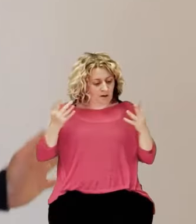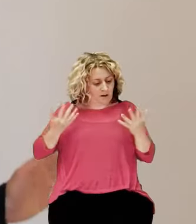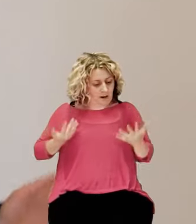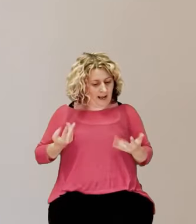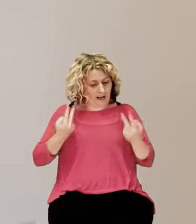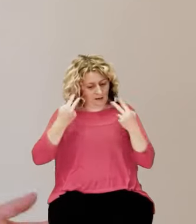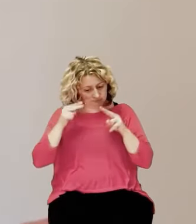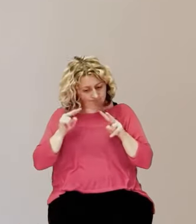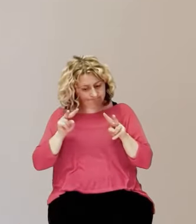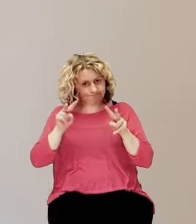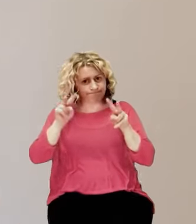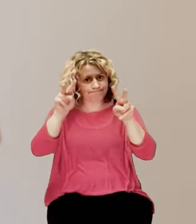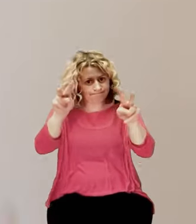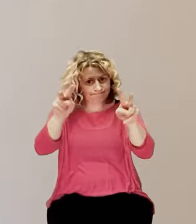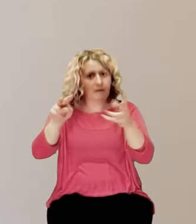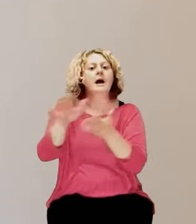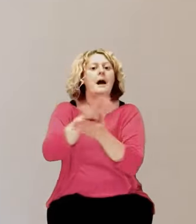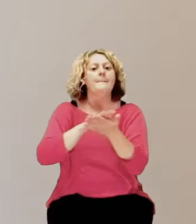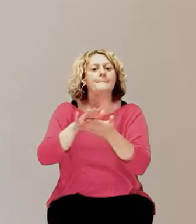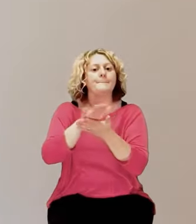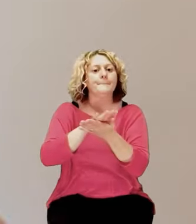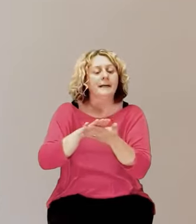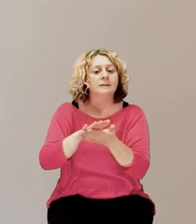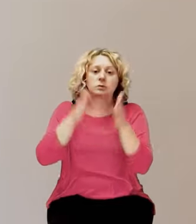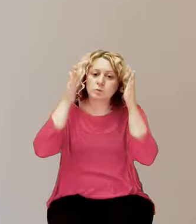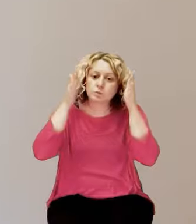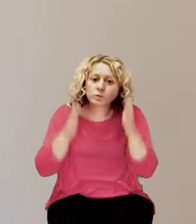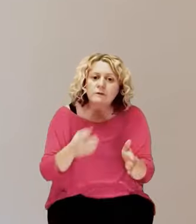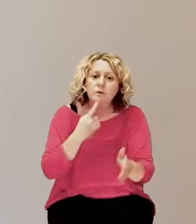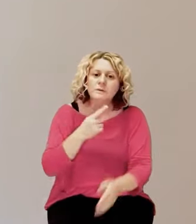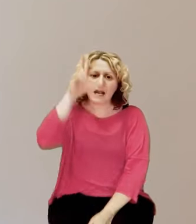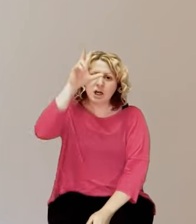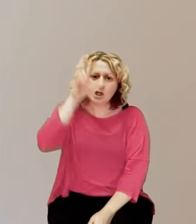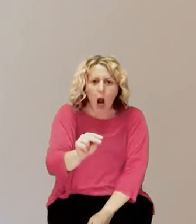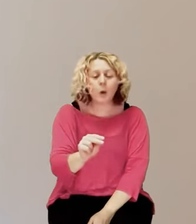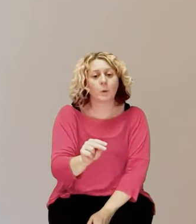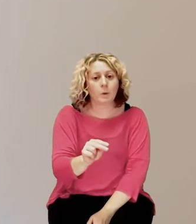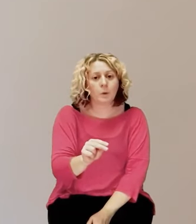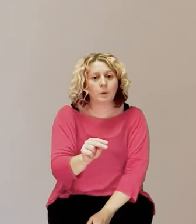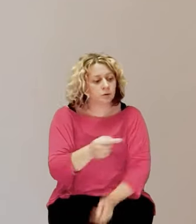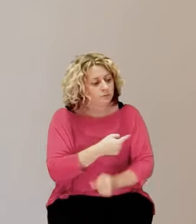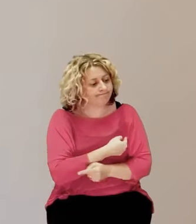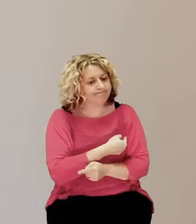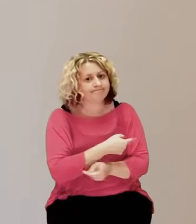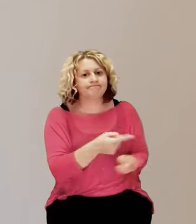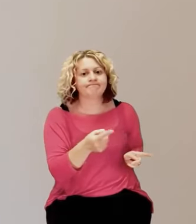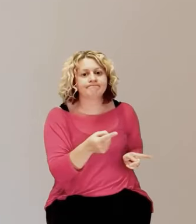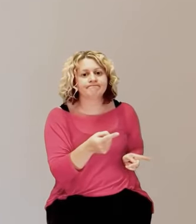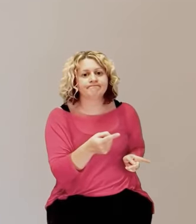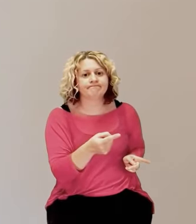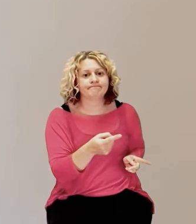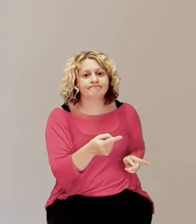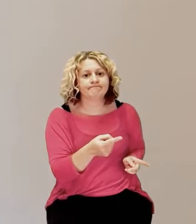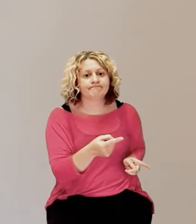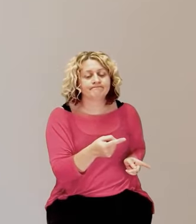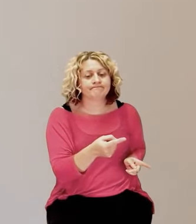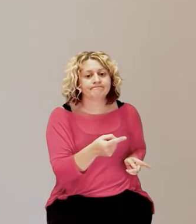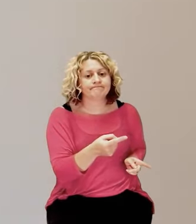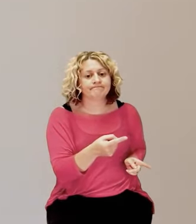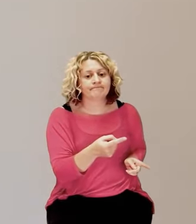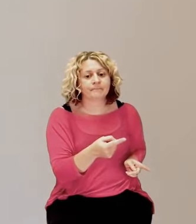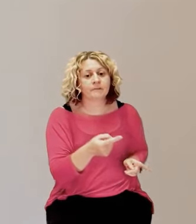say, well, I'm a Christian and I don't care. You can't not care. It is the gospel